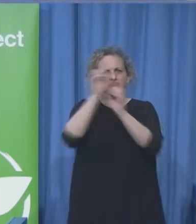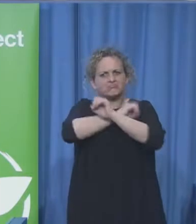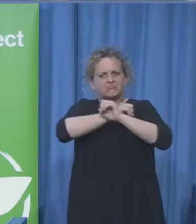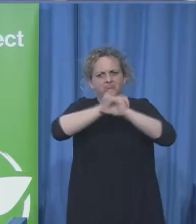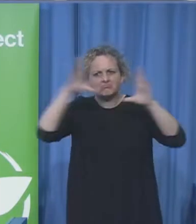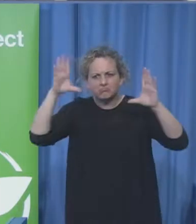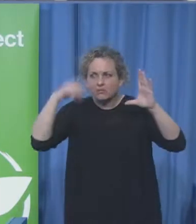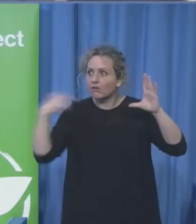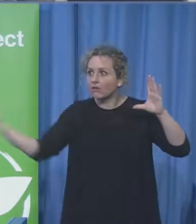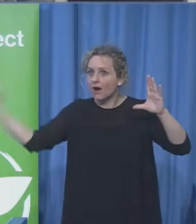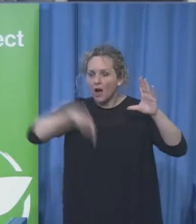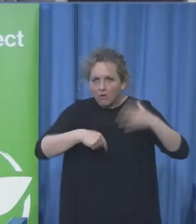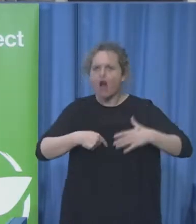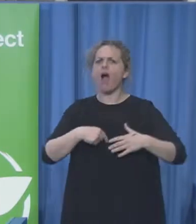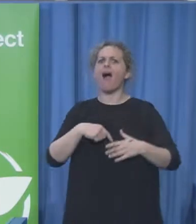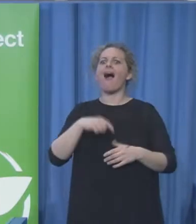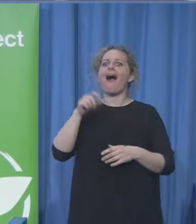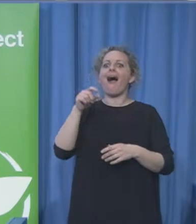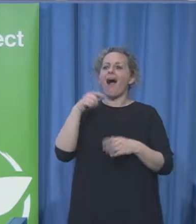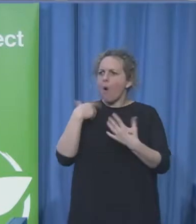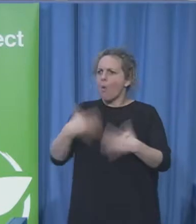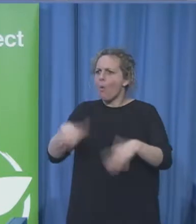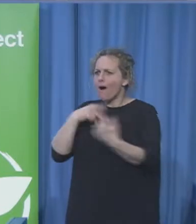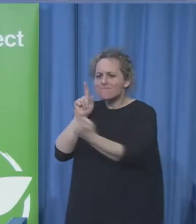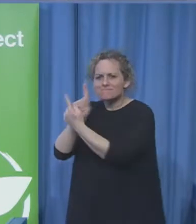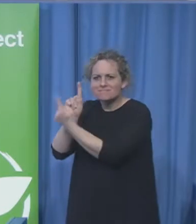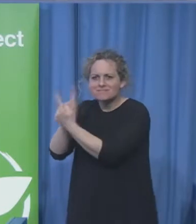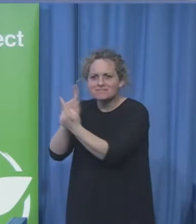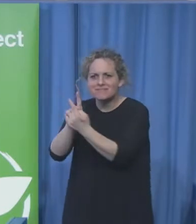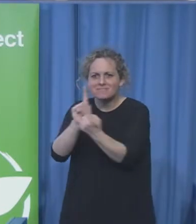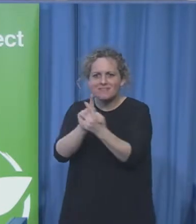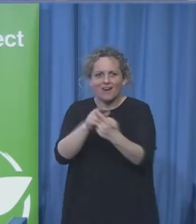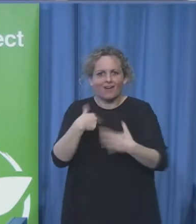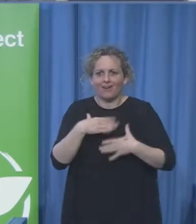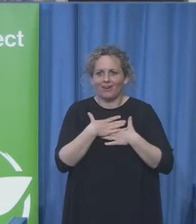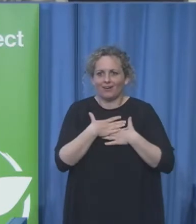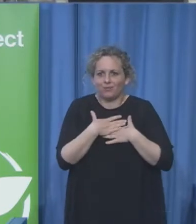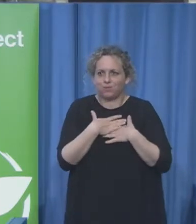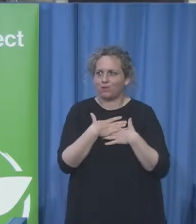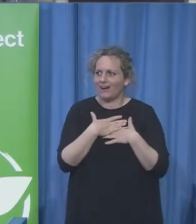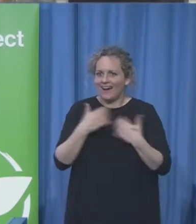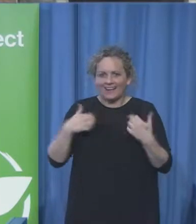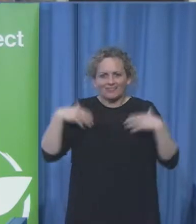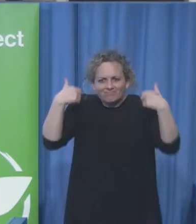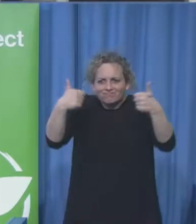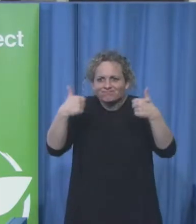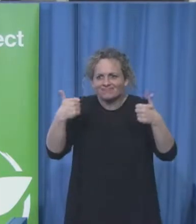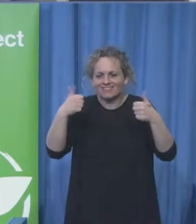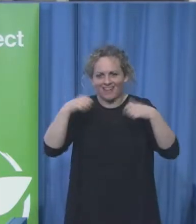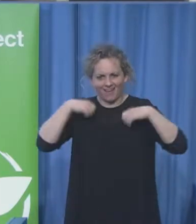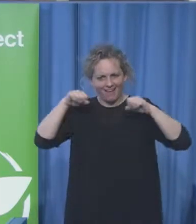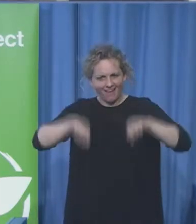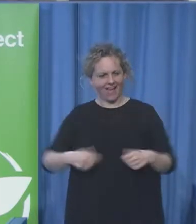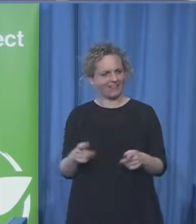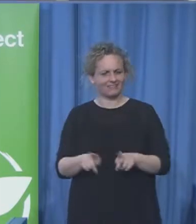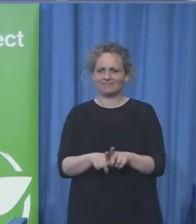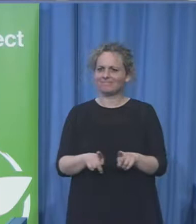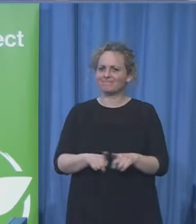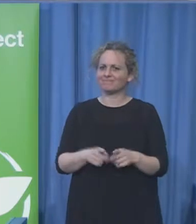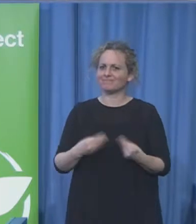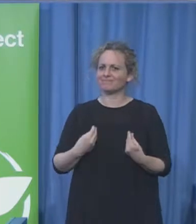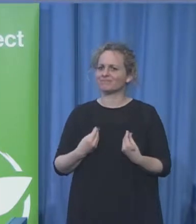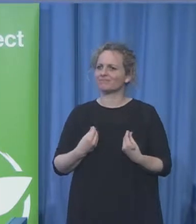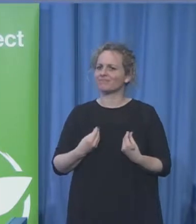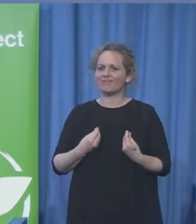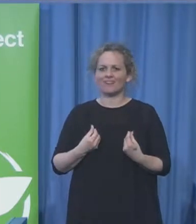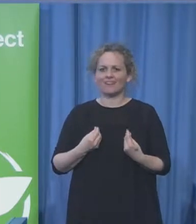an absolute example of this elevator principle where we can see that all the policies that